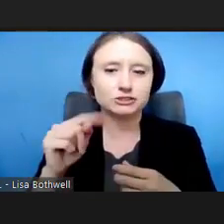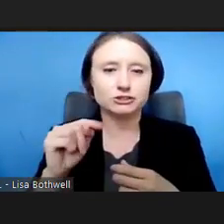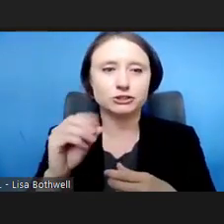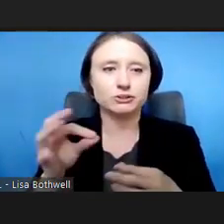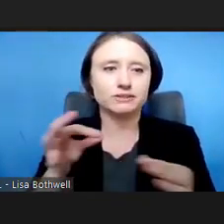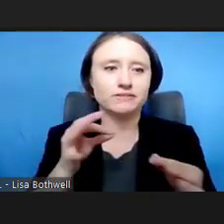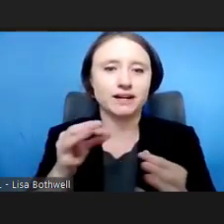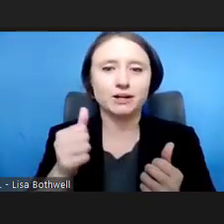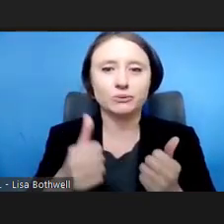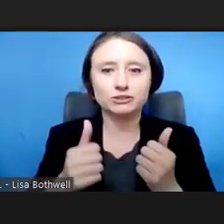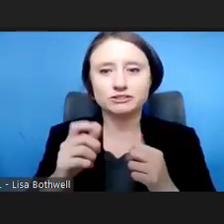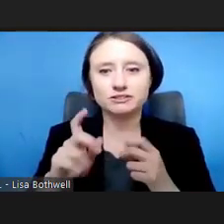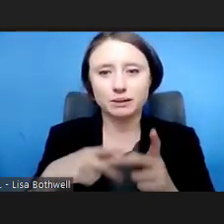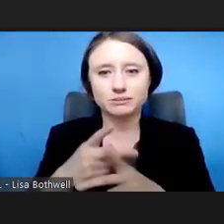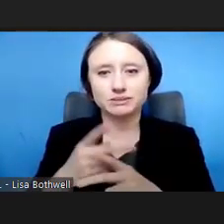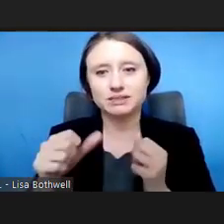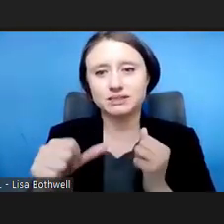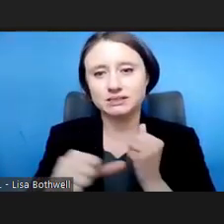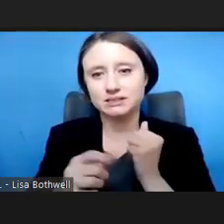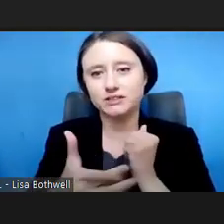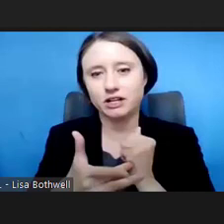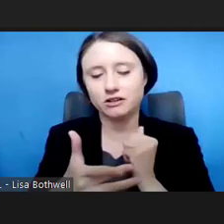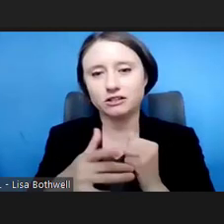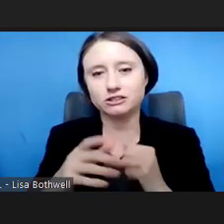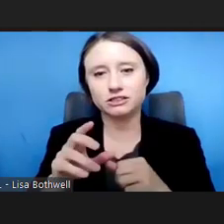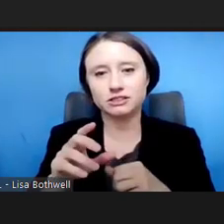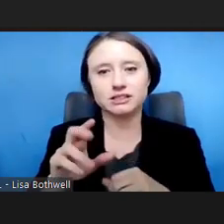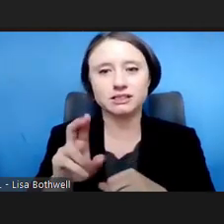the 1915C waivers.